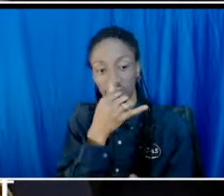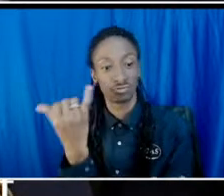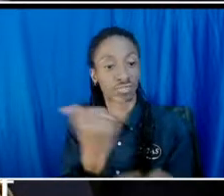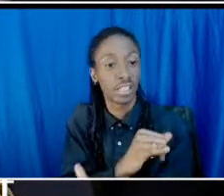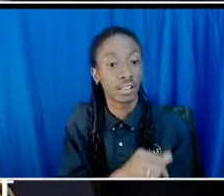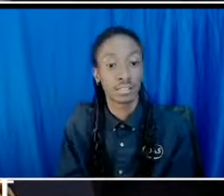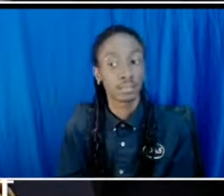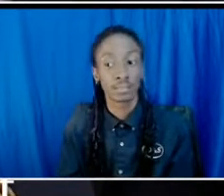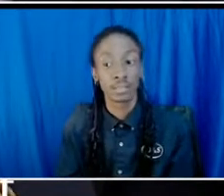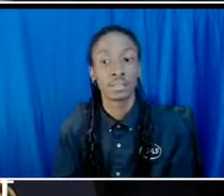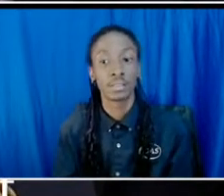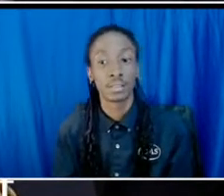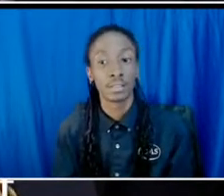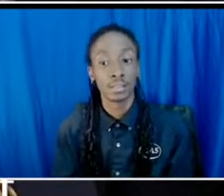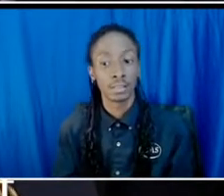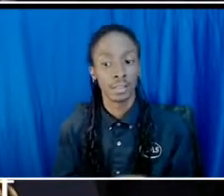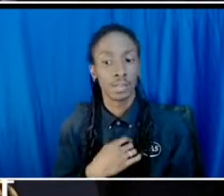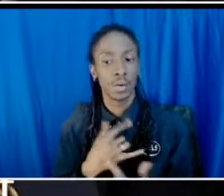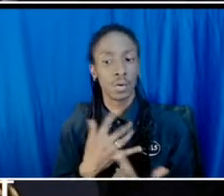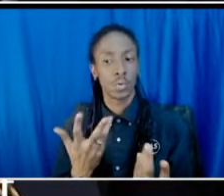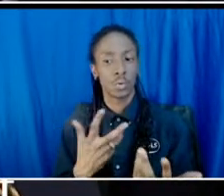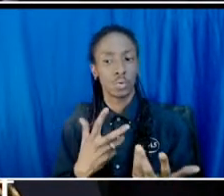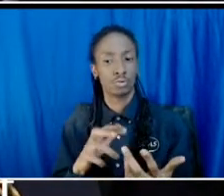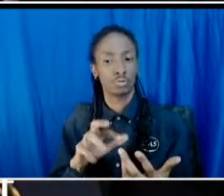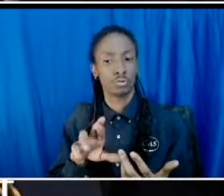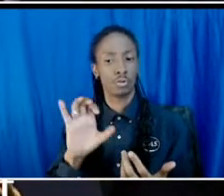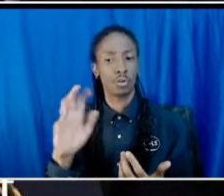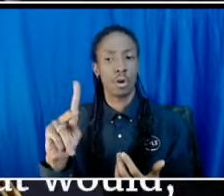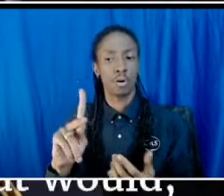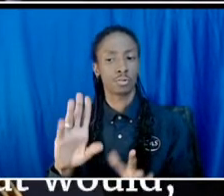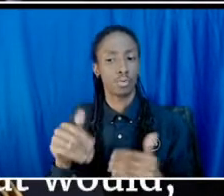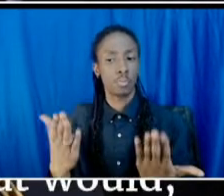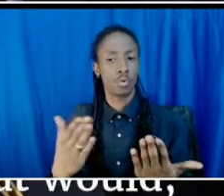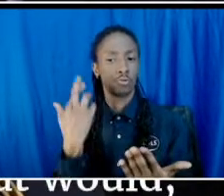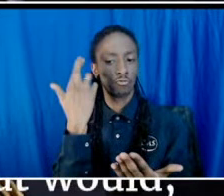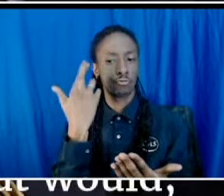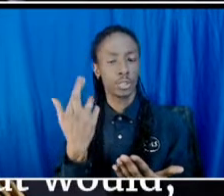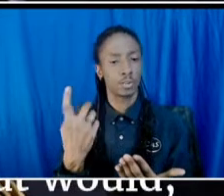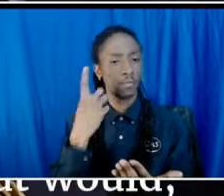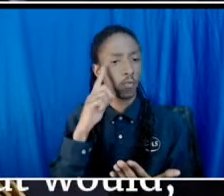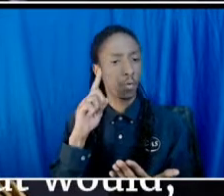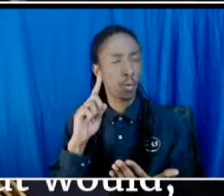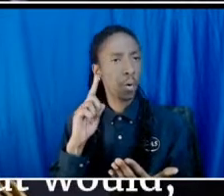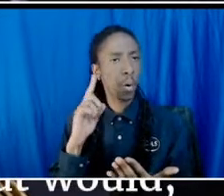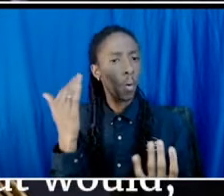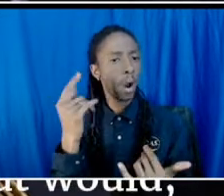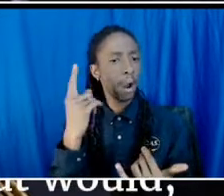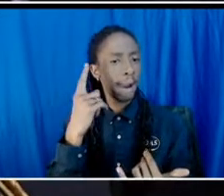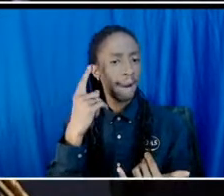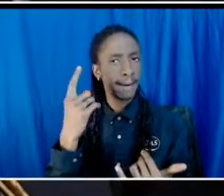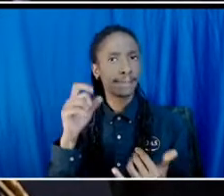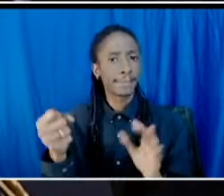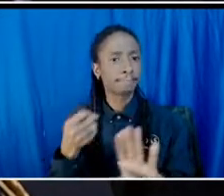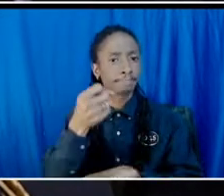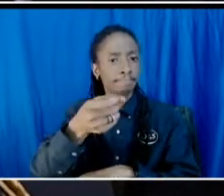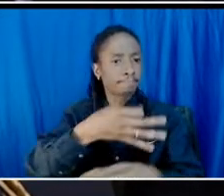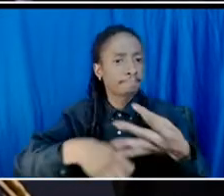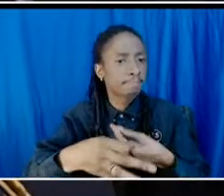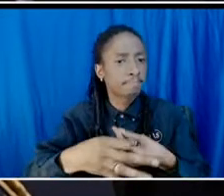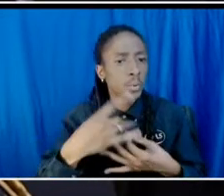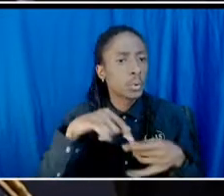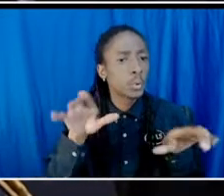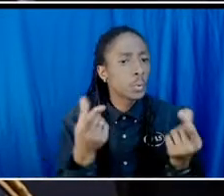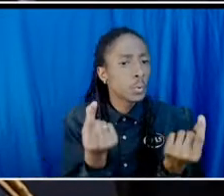What were Clark's purported bases for why it was in the president's interest for him to step in? What would he do? How would things